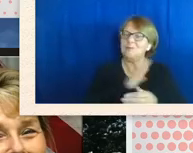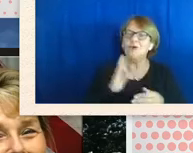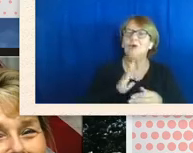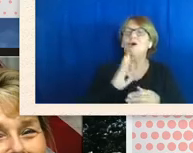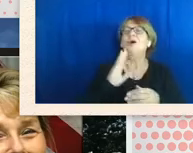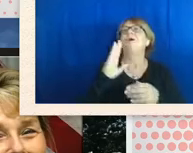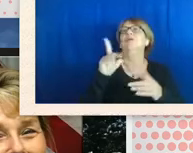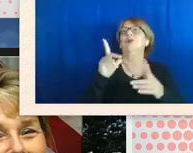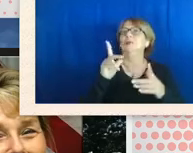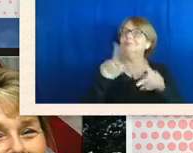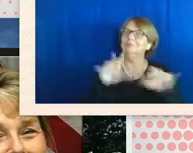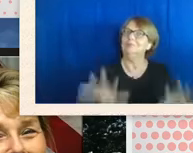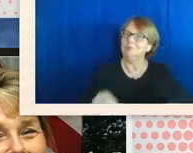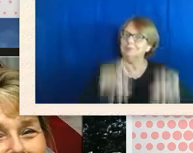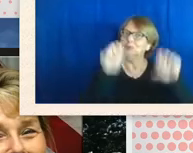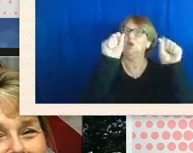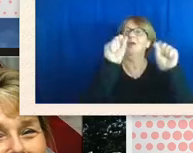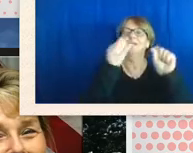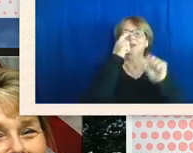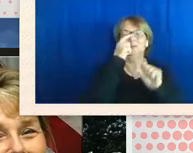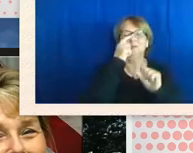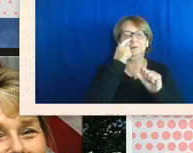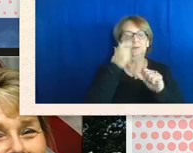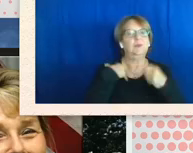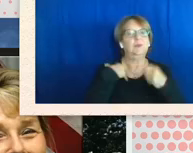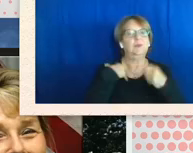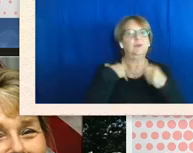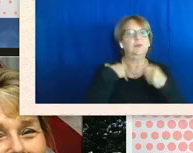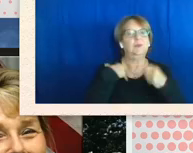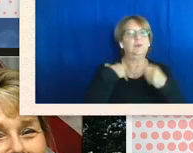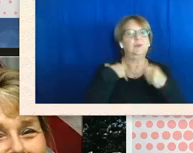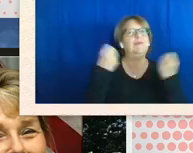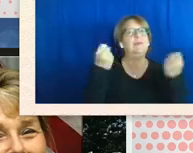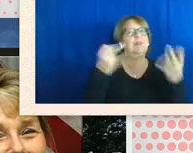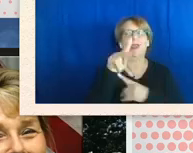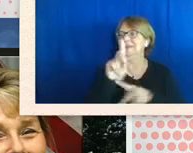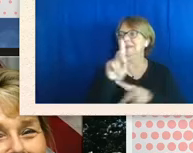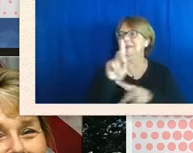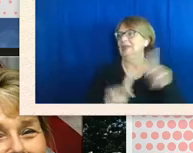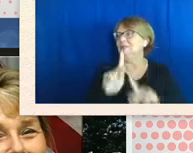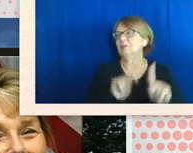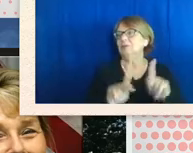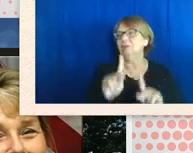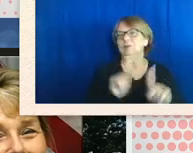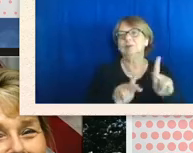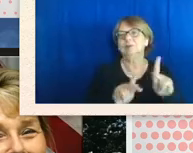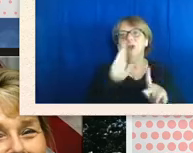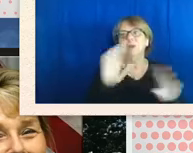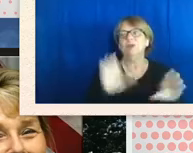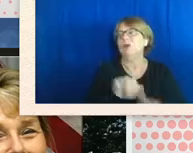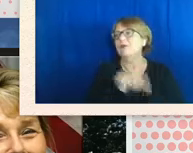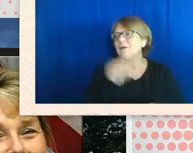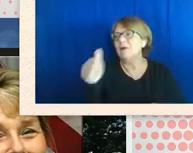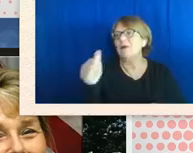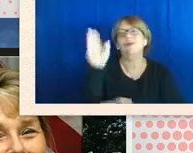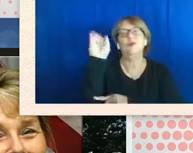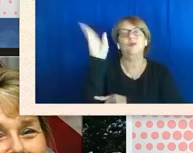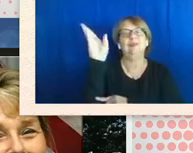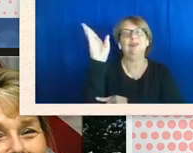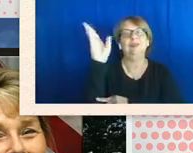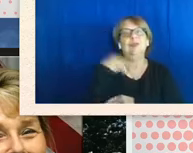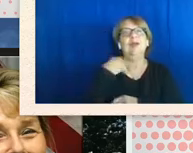together. We have a lot of APD folks that are going to be doing other presentations. We have one on CDC